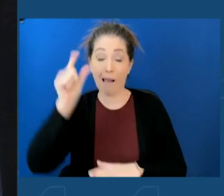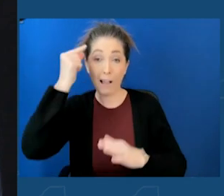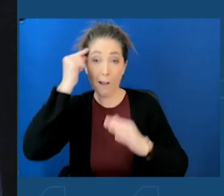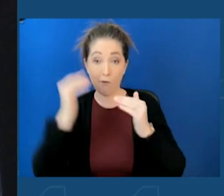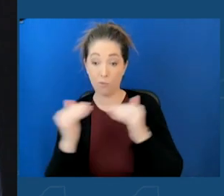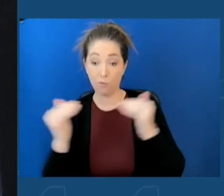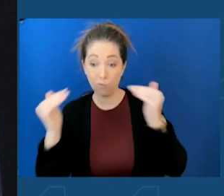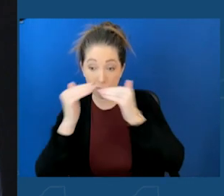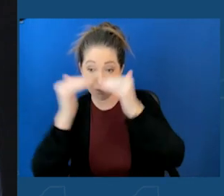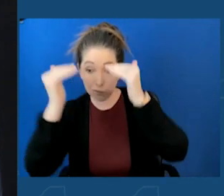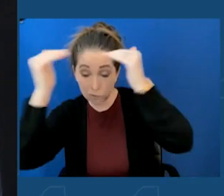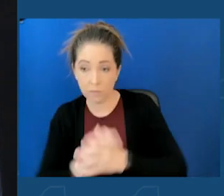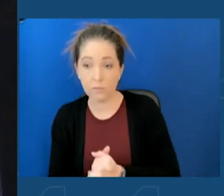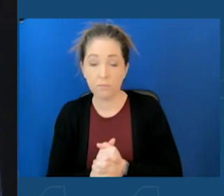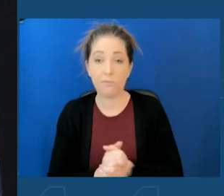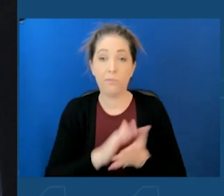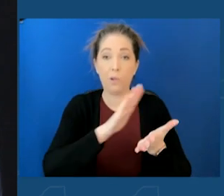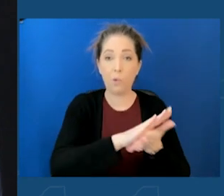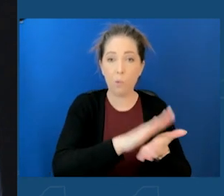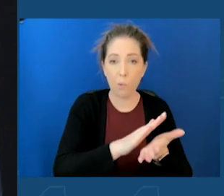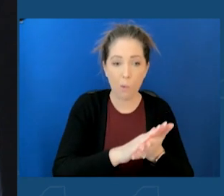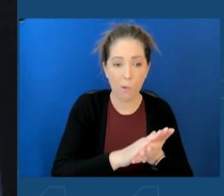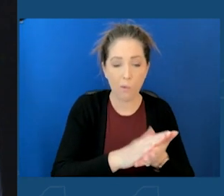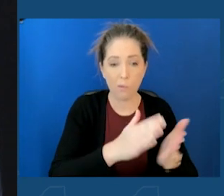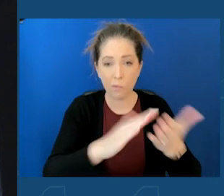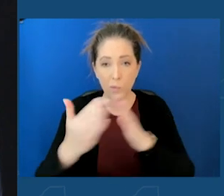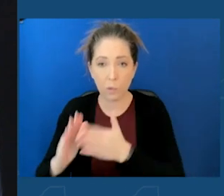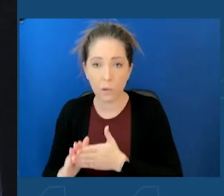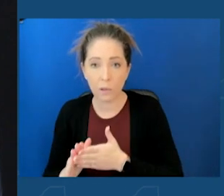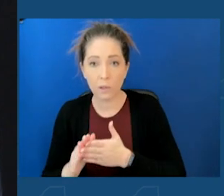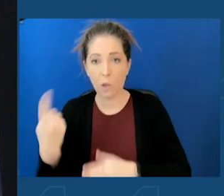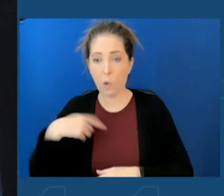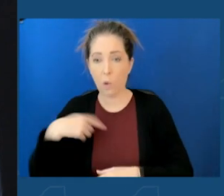academia. As a matter of fact, we're working so much together, some people think Roger